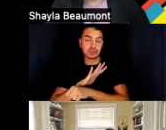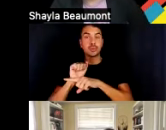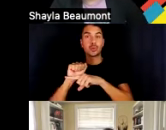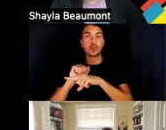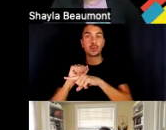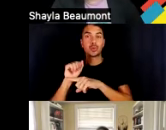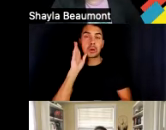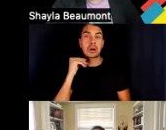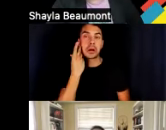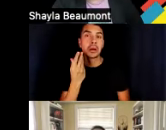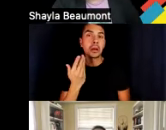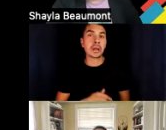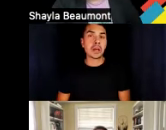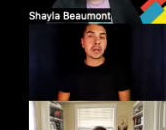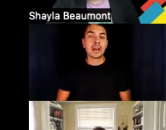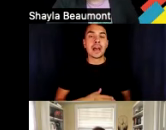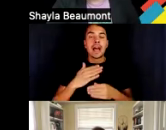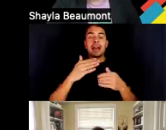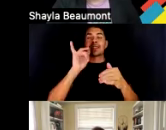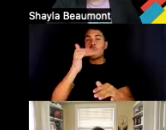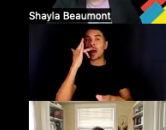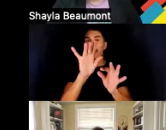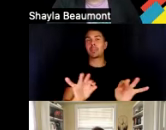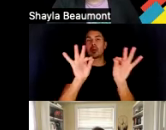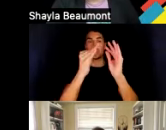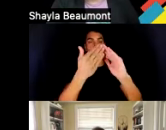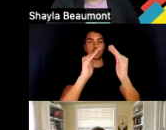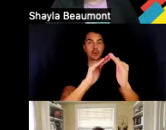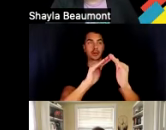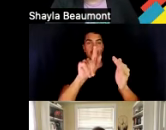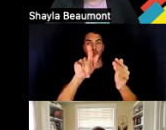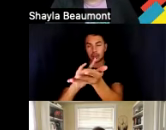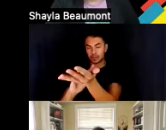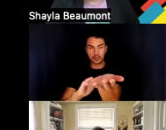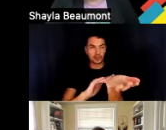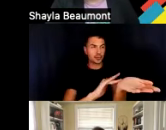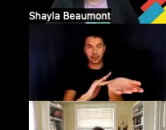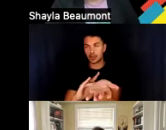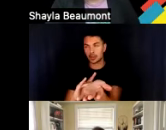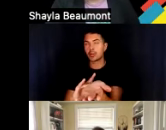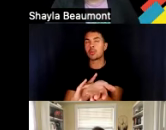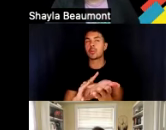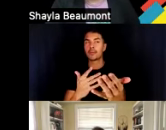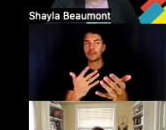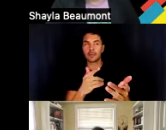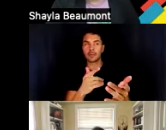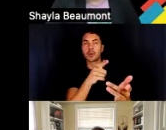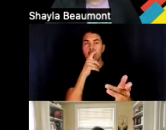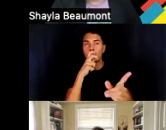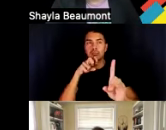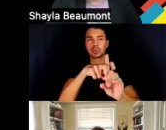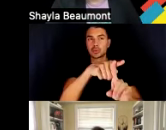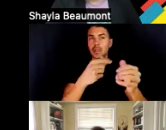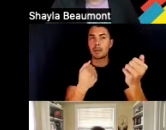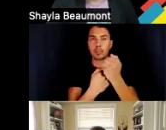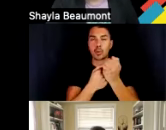community that we can make connections with to kind of start to have some of those conversations too, and find those really helpful and supportive